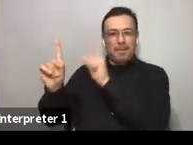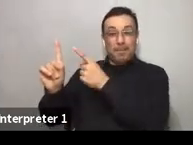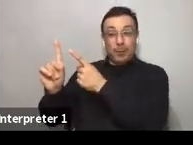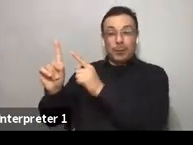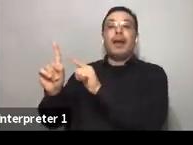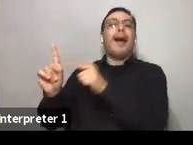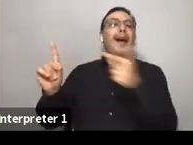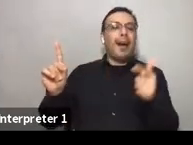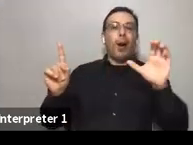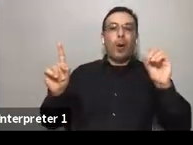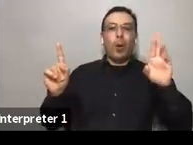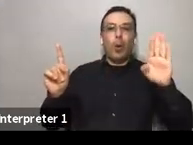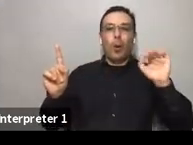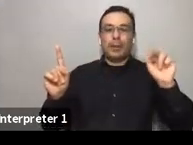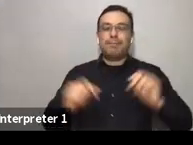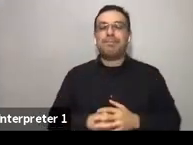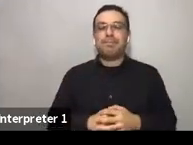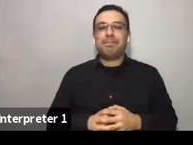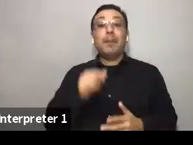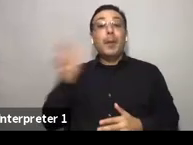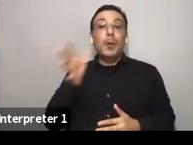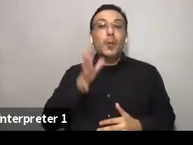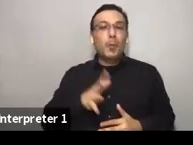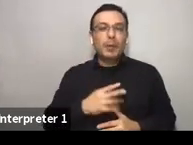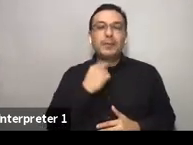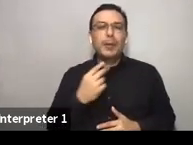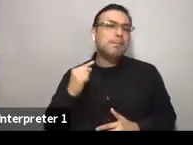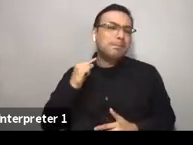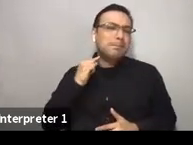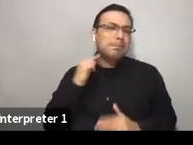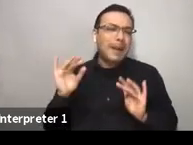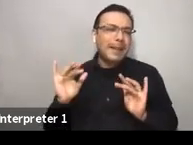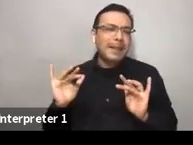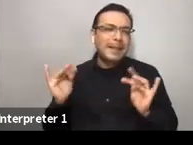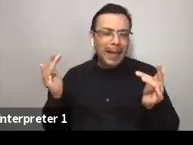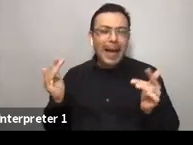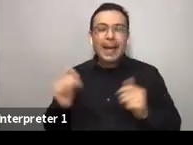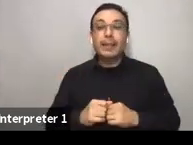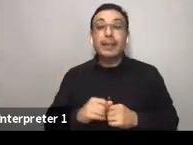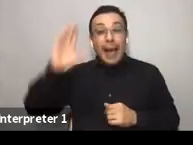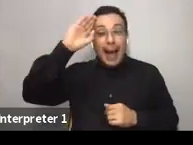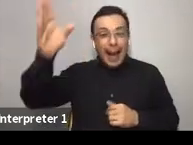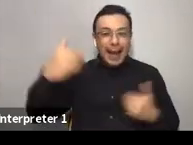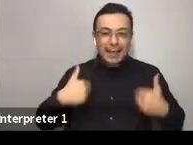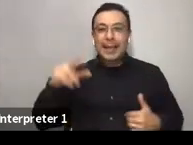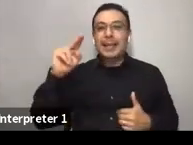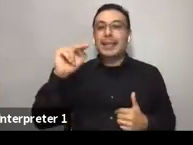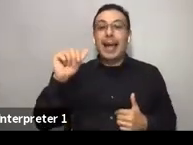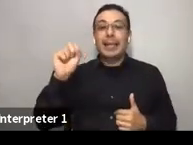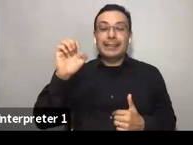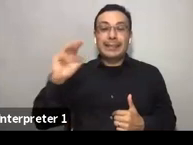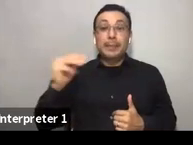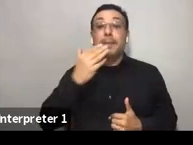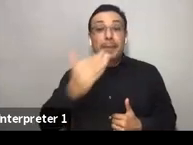everyone. I'm Nasim Sarabandi. Really happy to have you here, and thank you for attending this webinar. Our